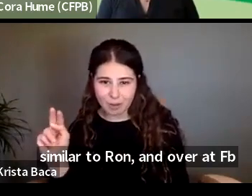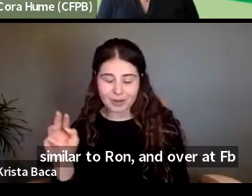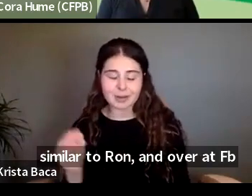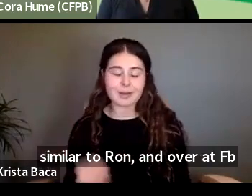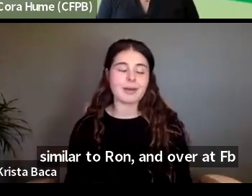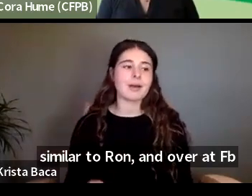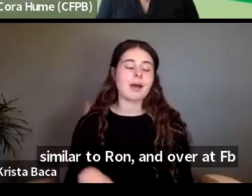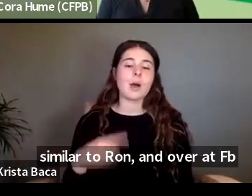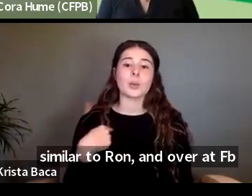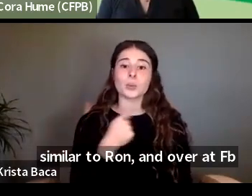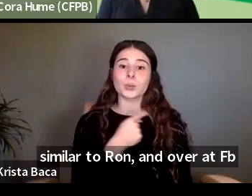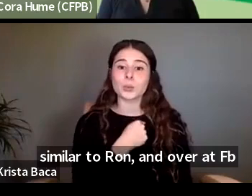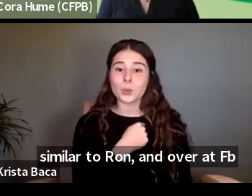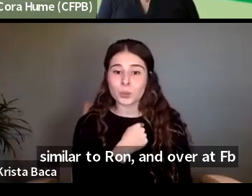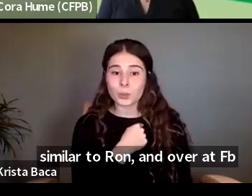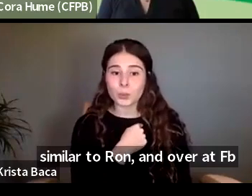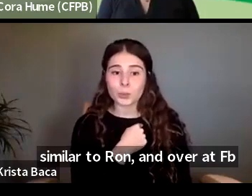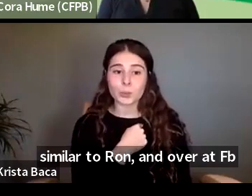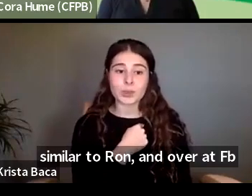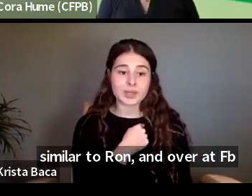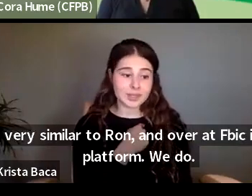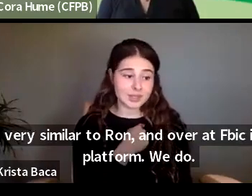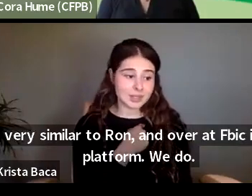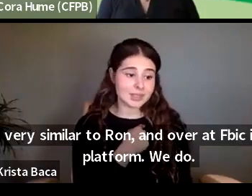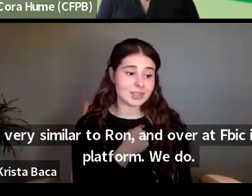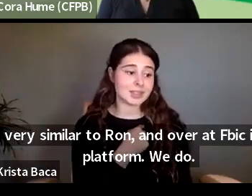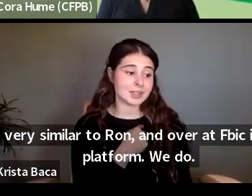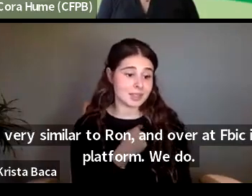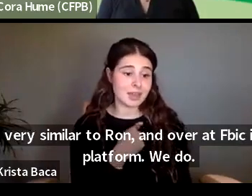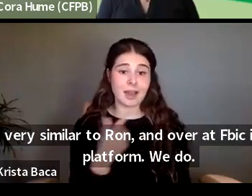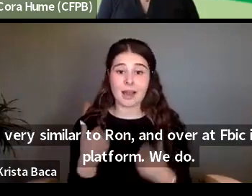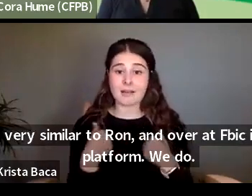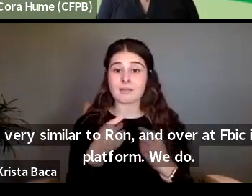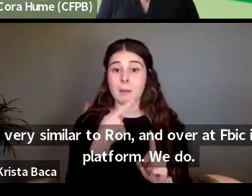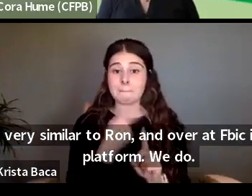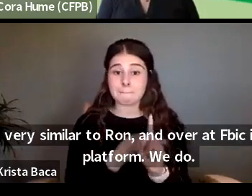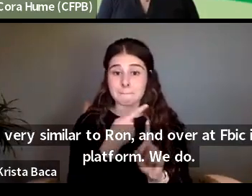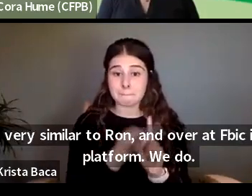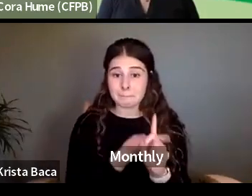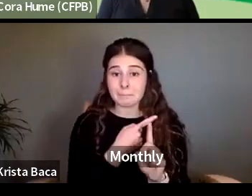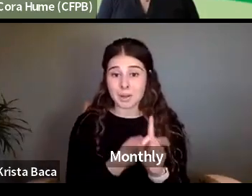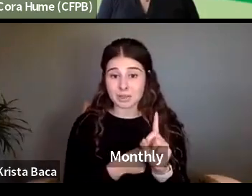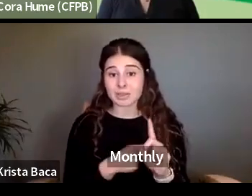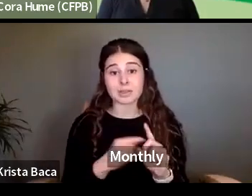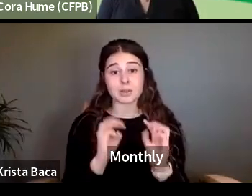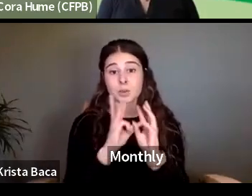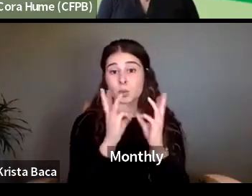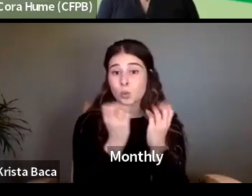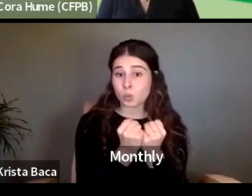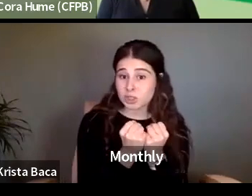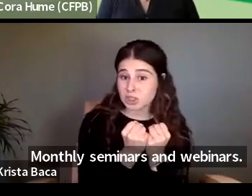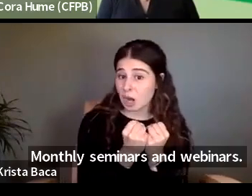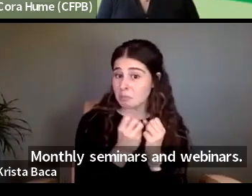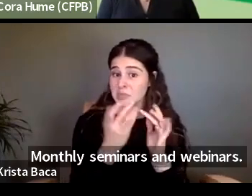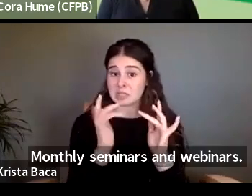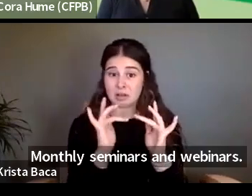do monthly seminars and webinars on some of